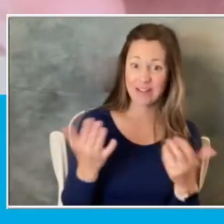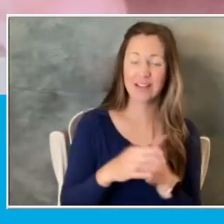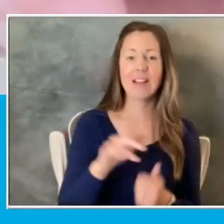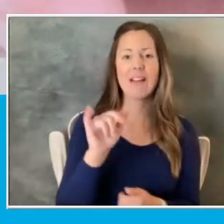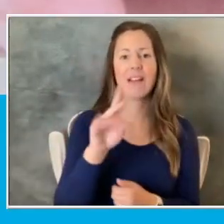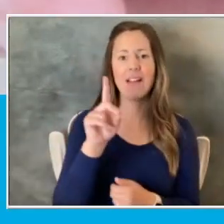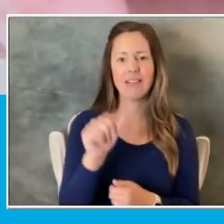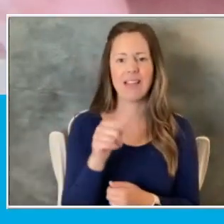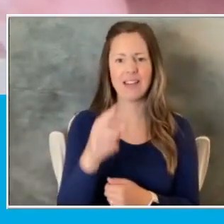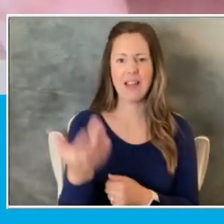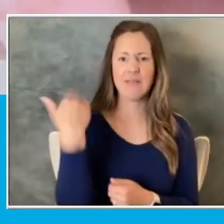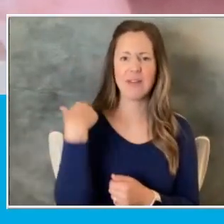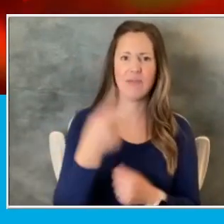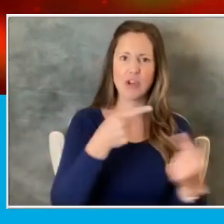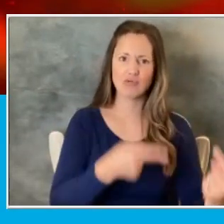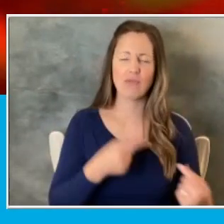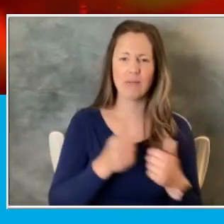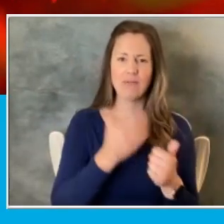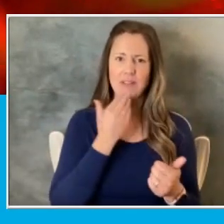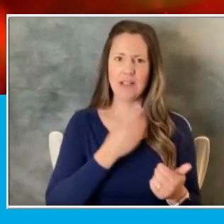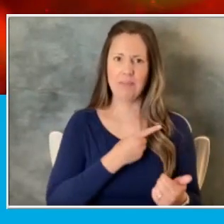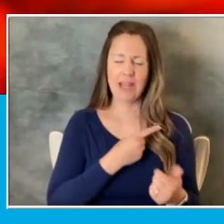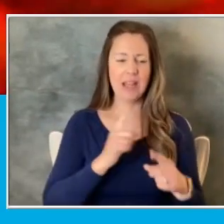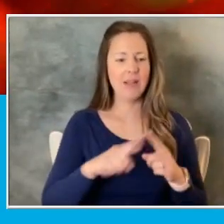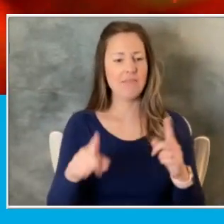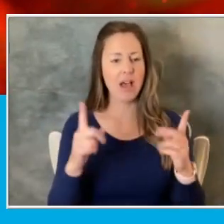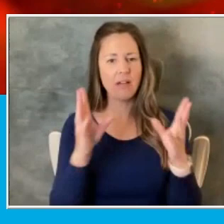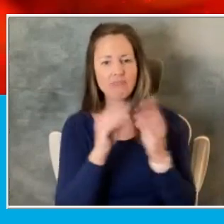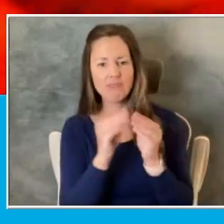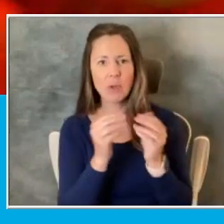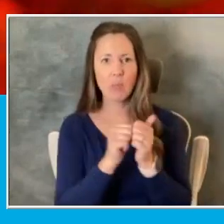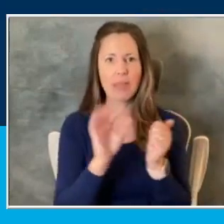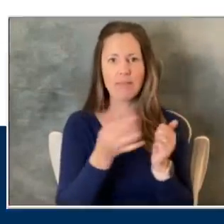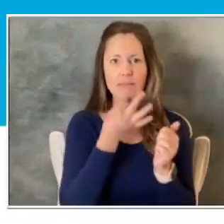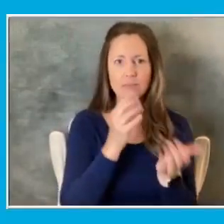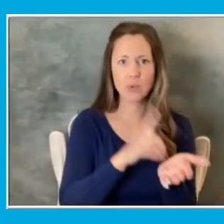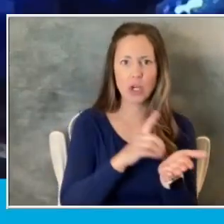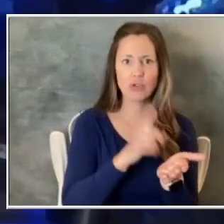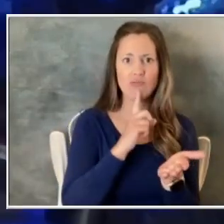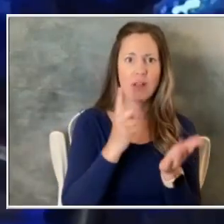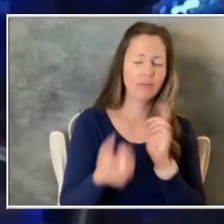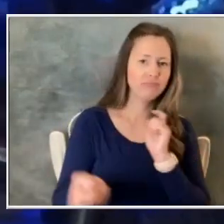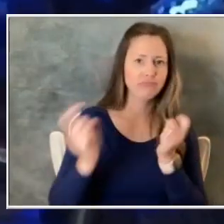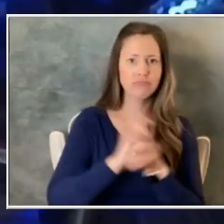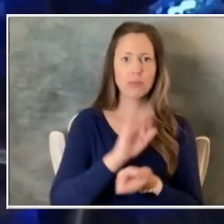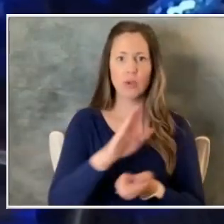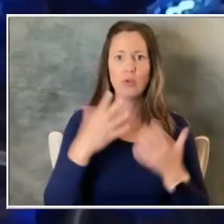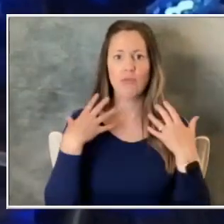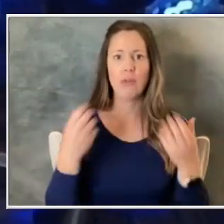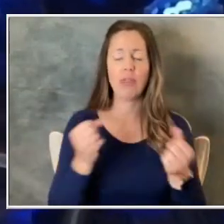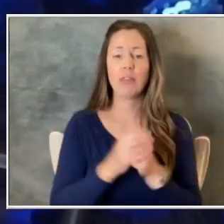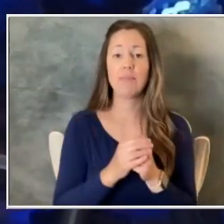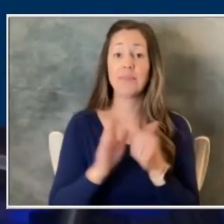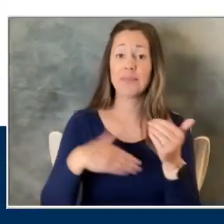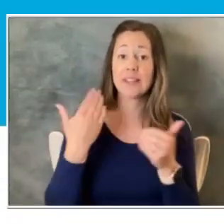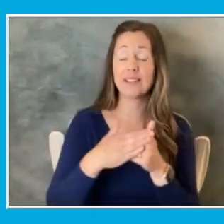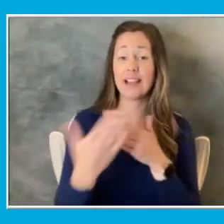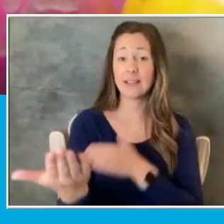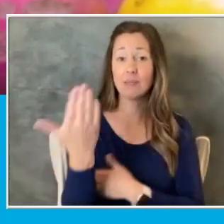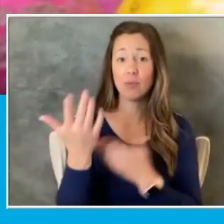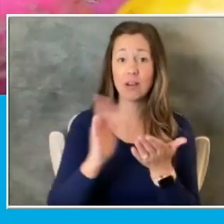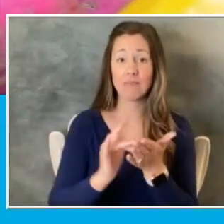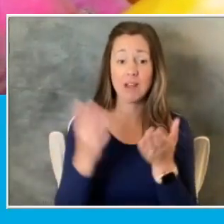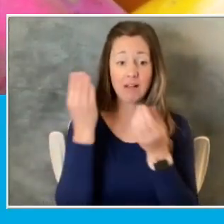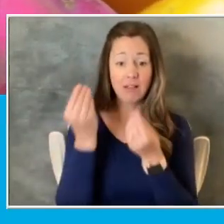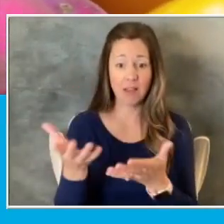Taggy used to struggle with diabetes, but meeting with experts turned her health around. I'm Jessica Lovell on the next Morning Medical Update.